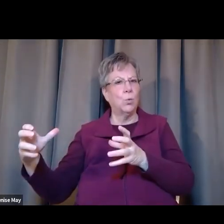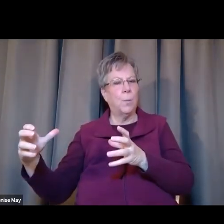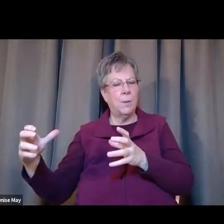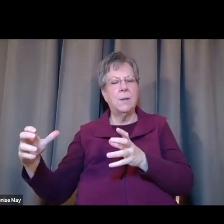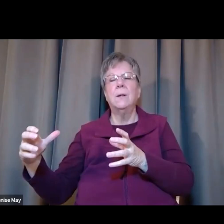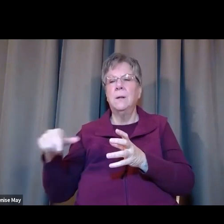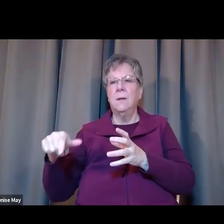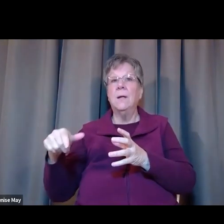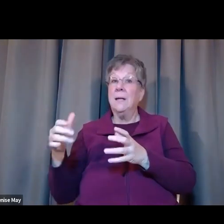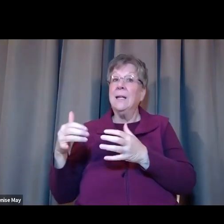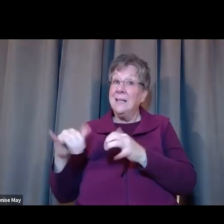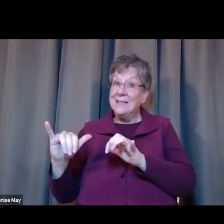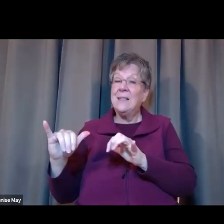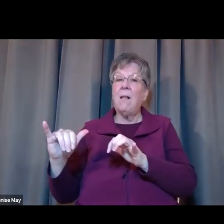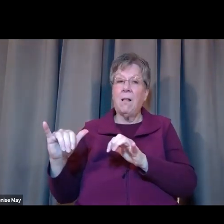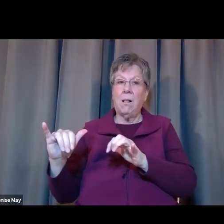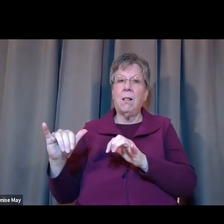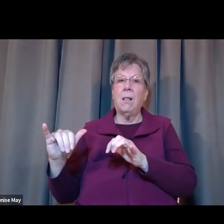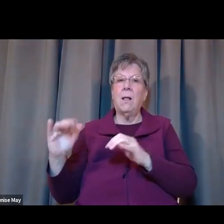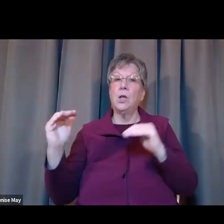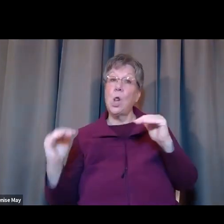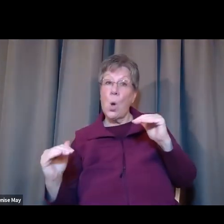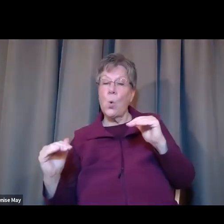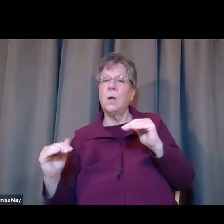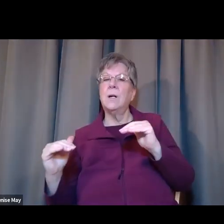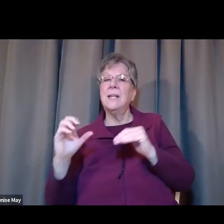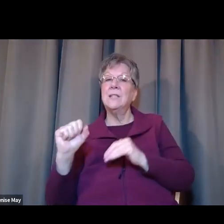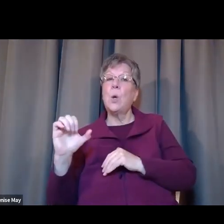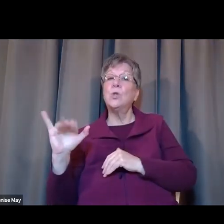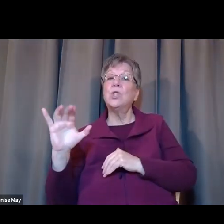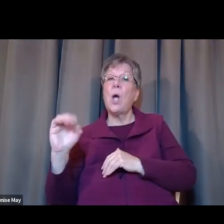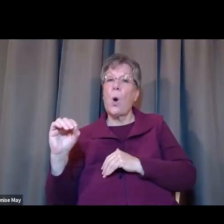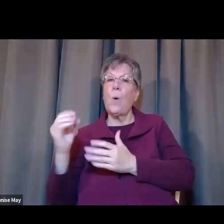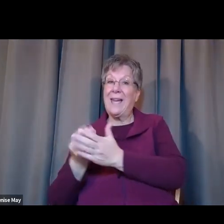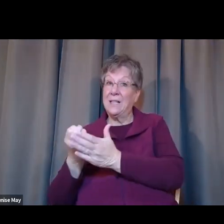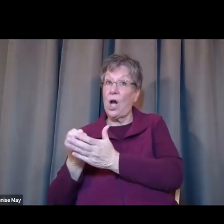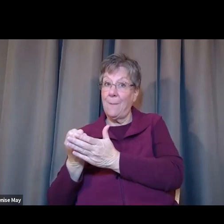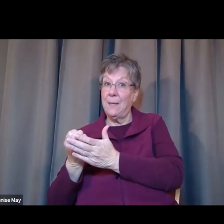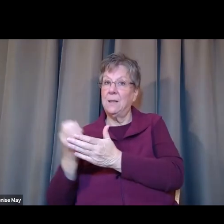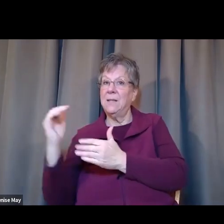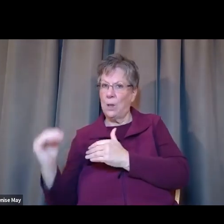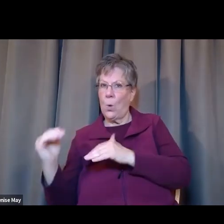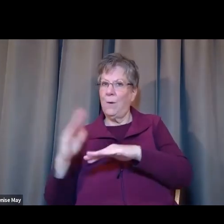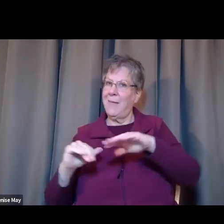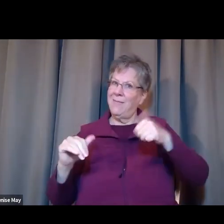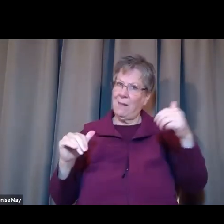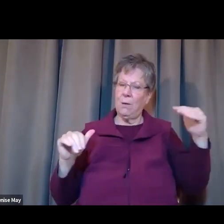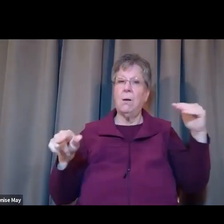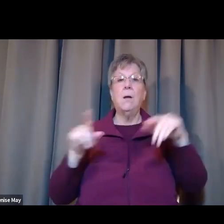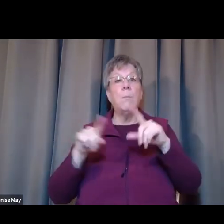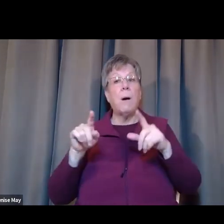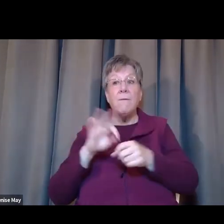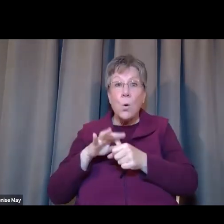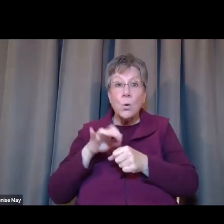is still slightly lower in terms of socioeconomic status on most measures, there is an assumption that voters who are not currently on